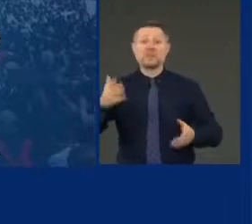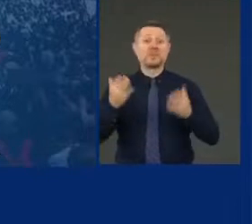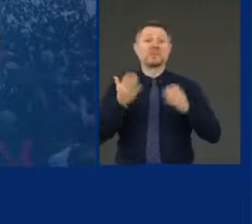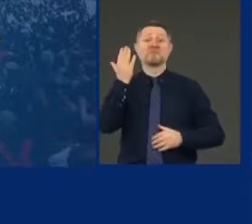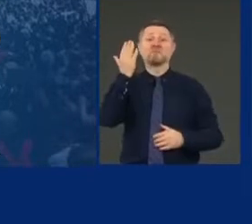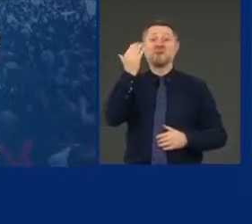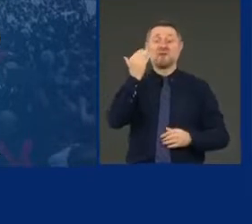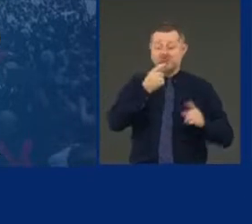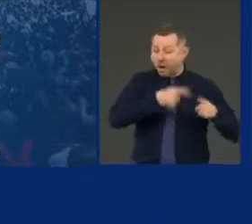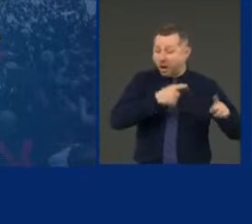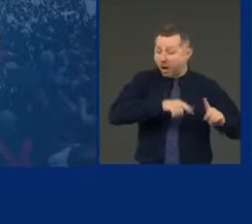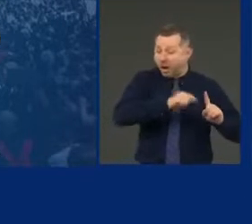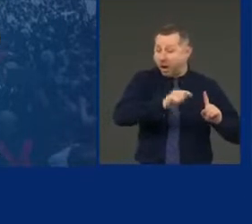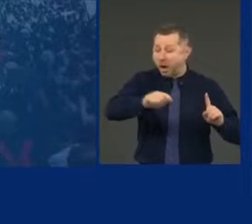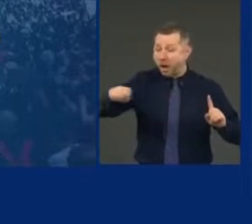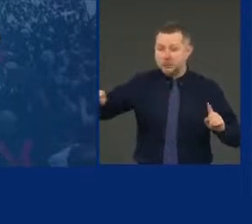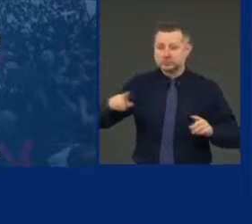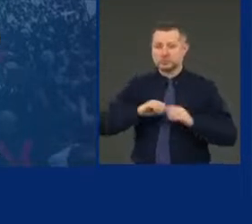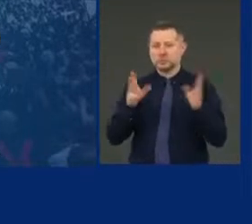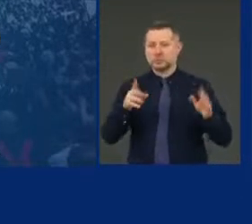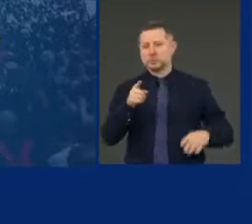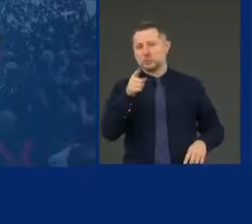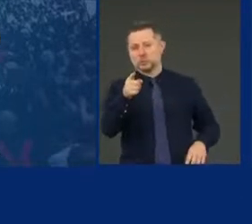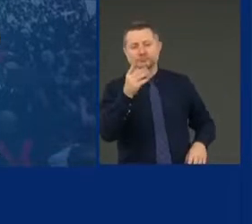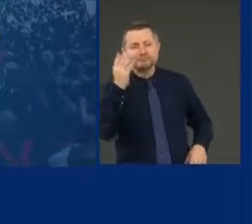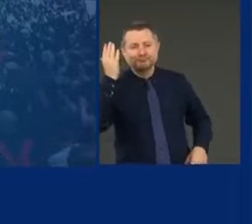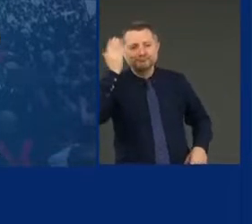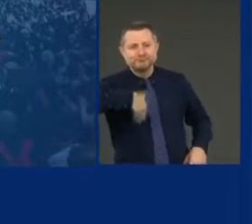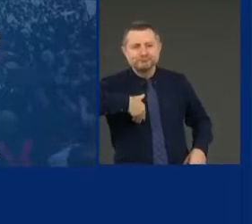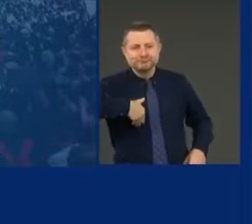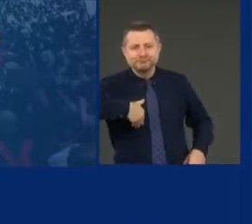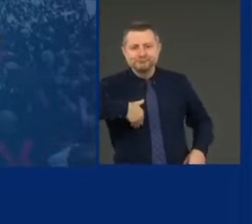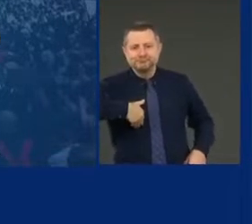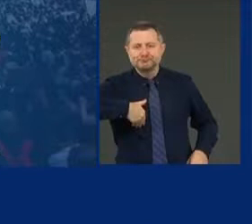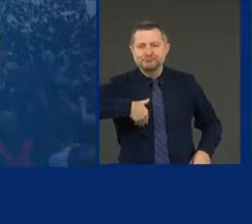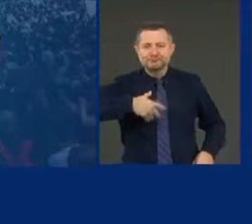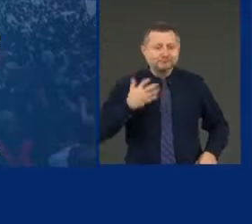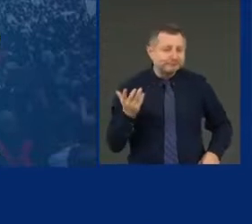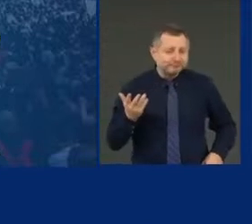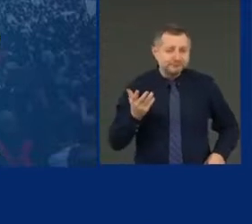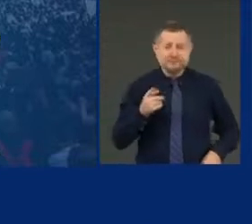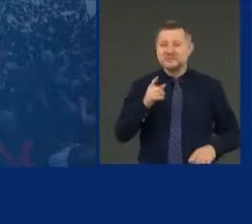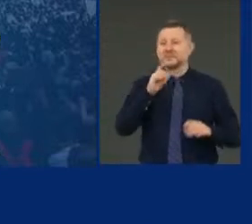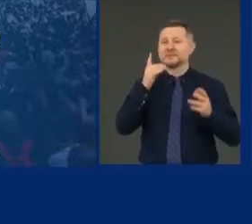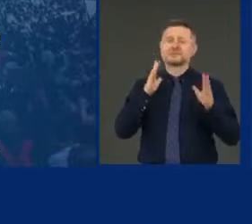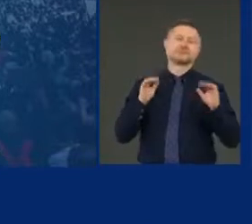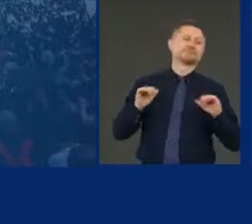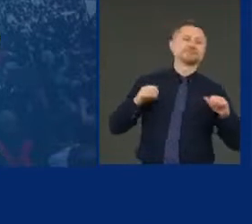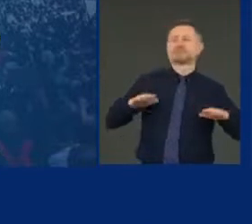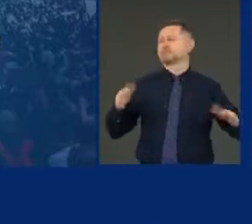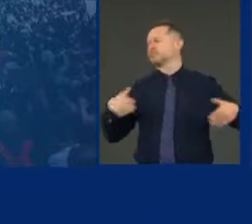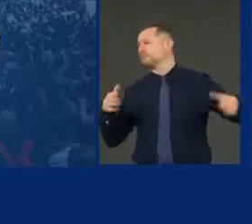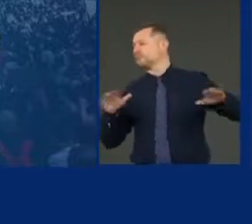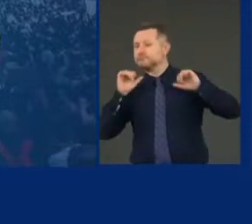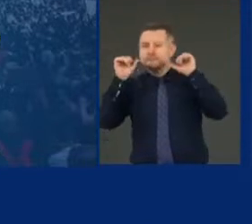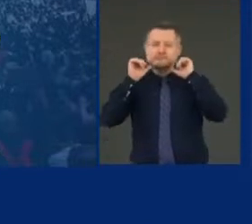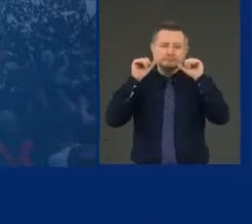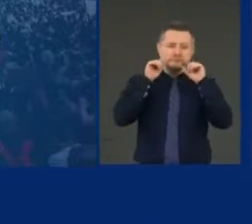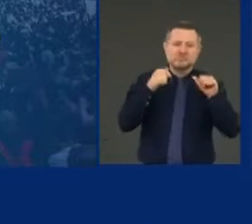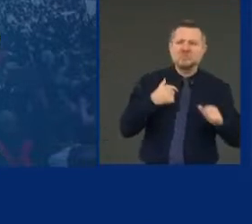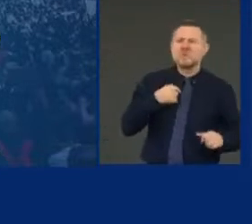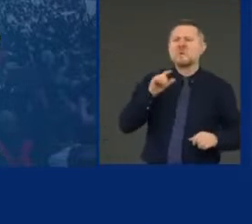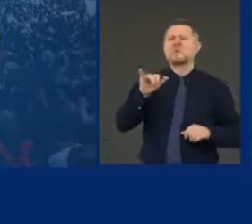are blind or in denial if you are still treating each one like a